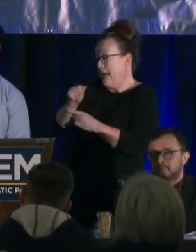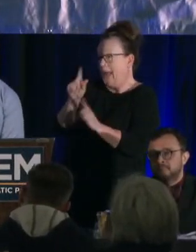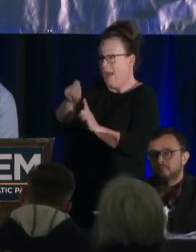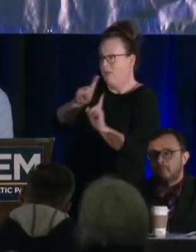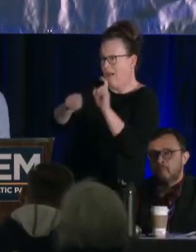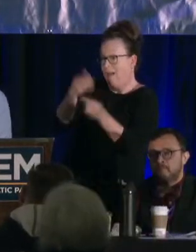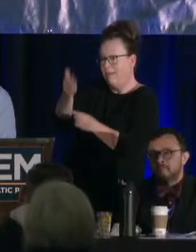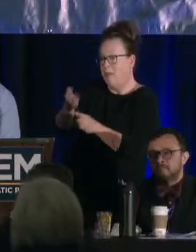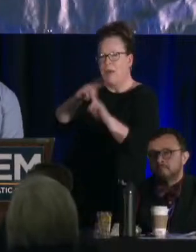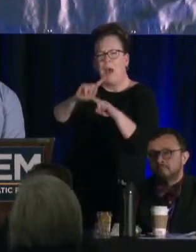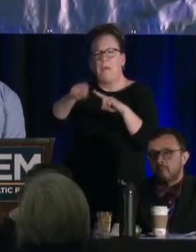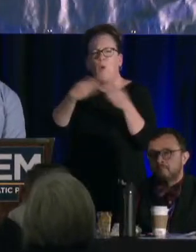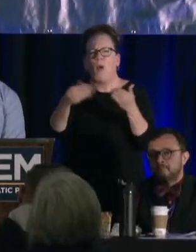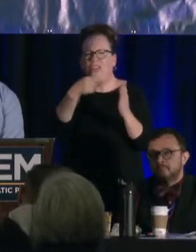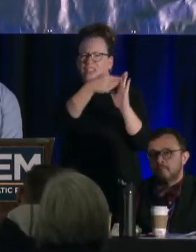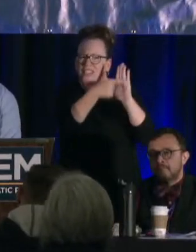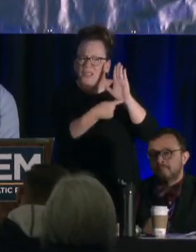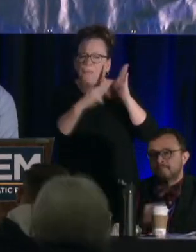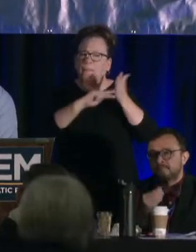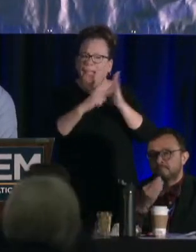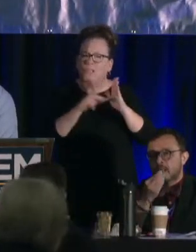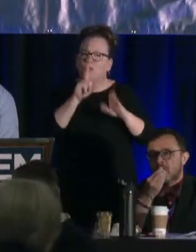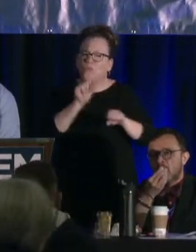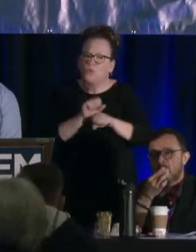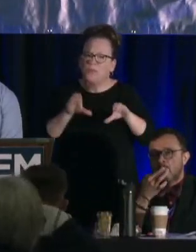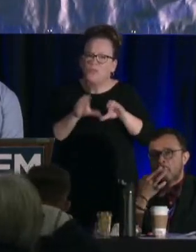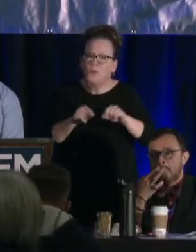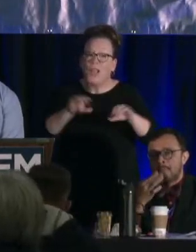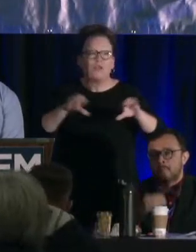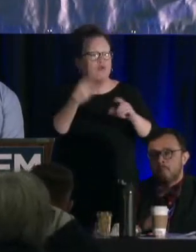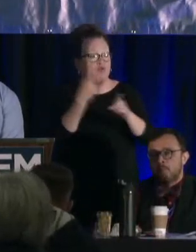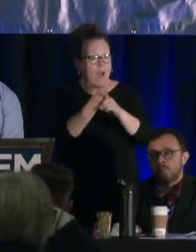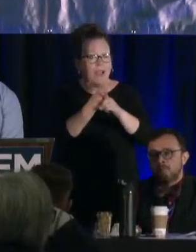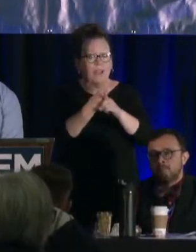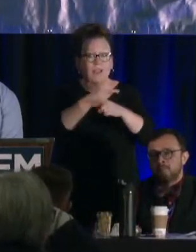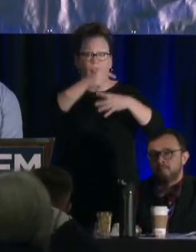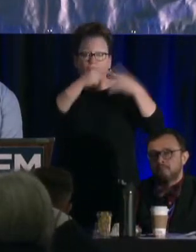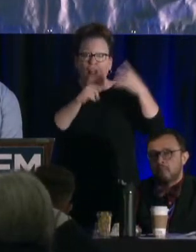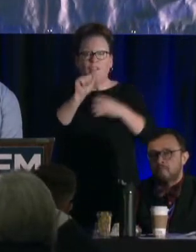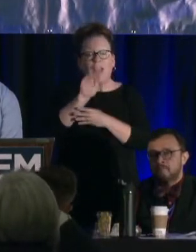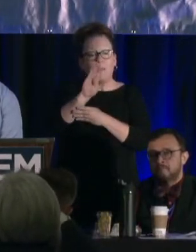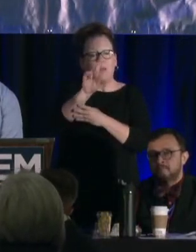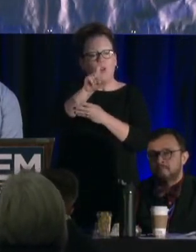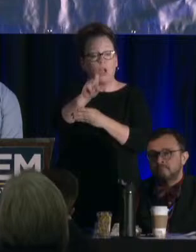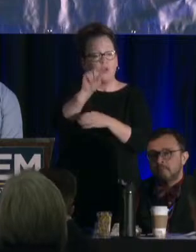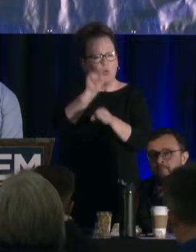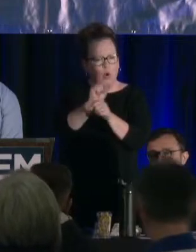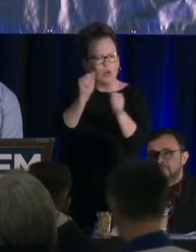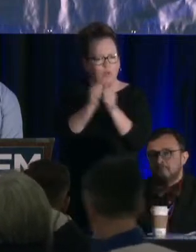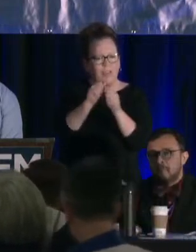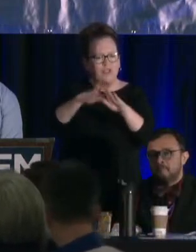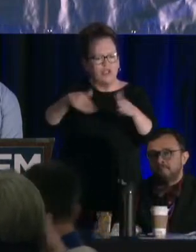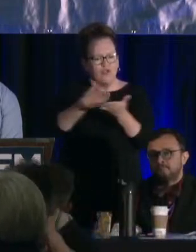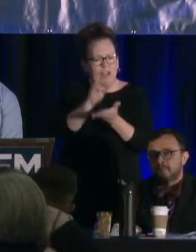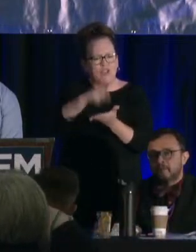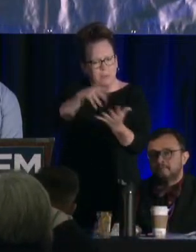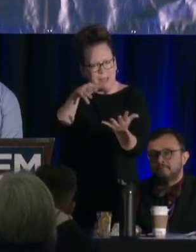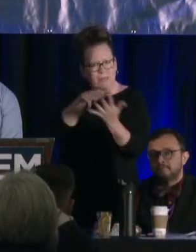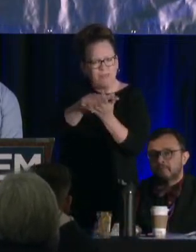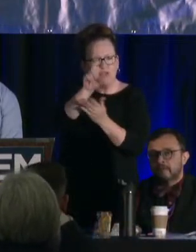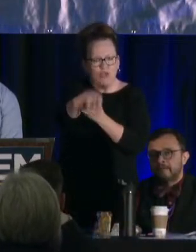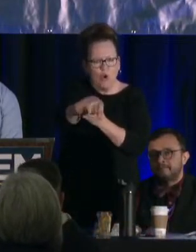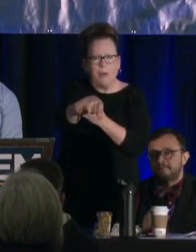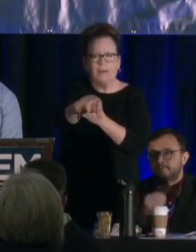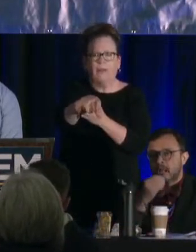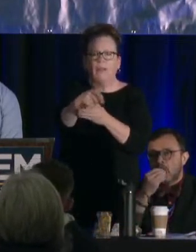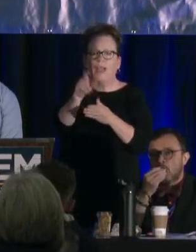about what this really needs to get this done and do it right. The elements of AB 100, workplace rights, should have been embedded in it. It has things